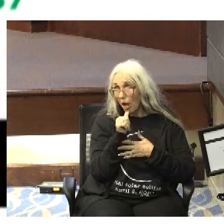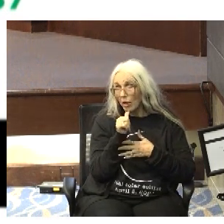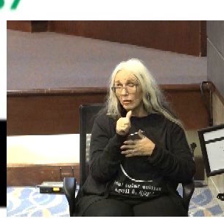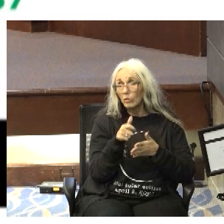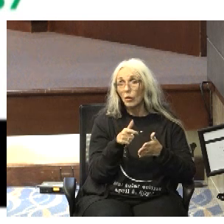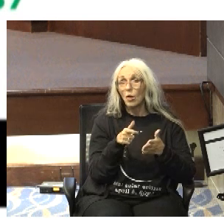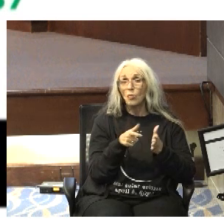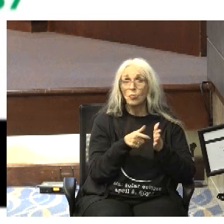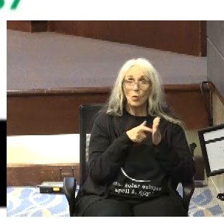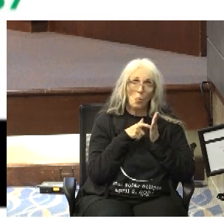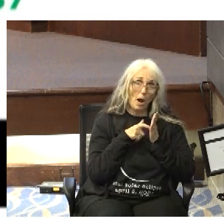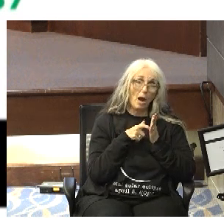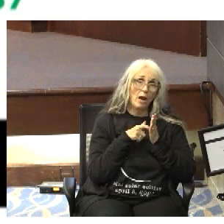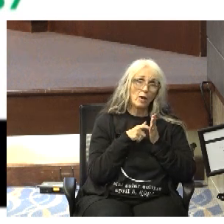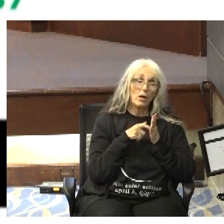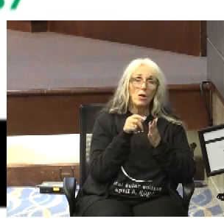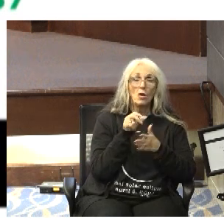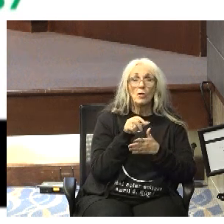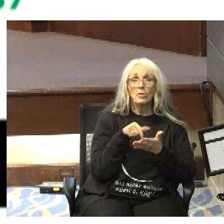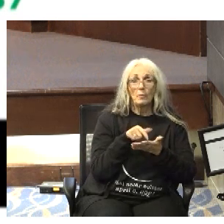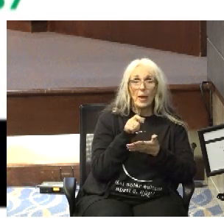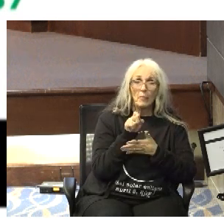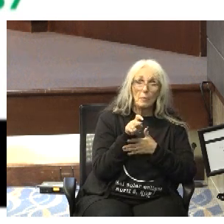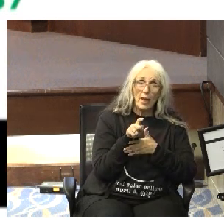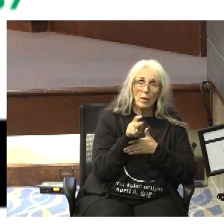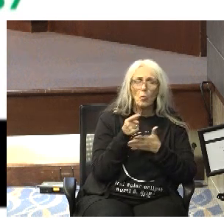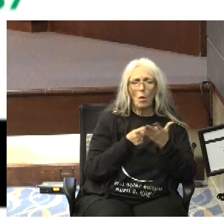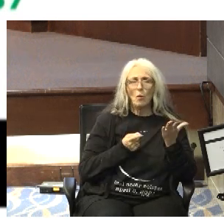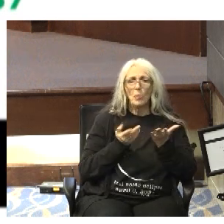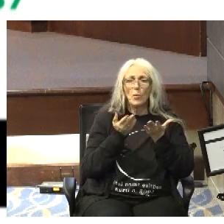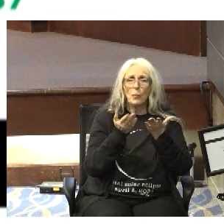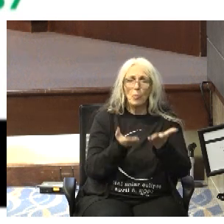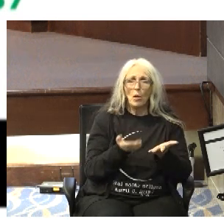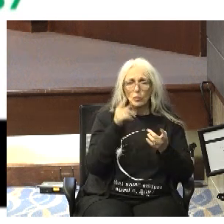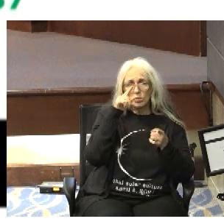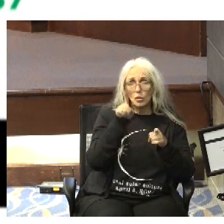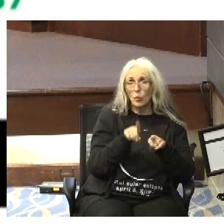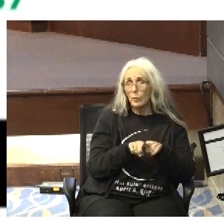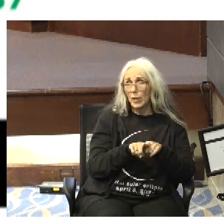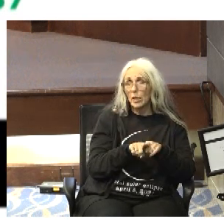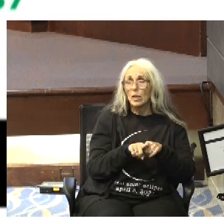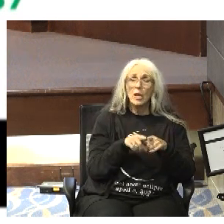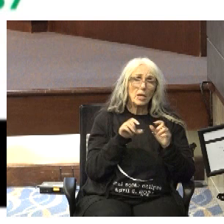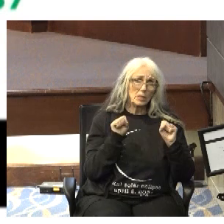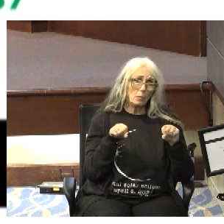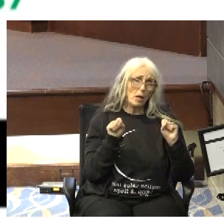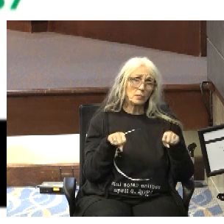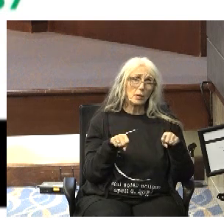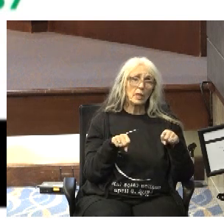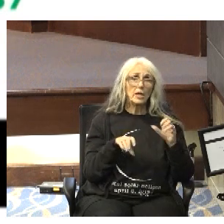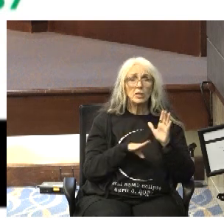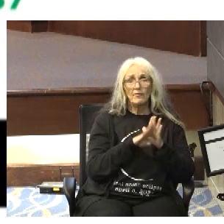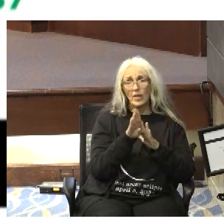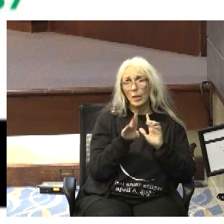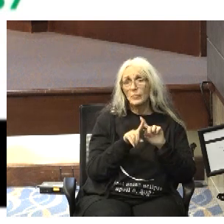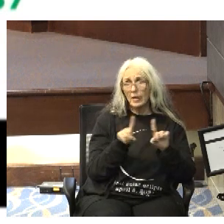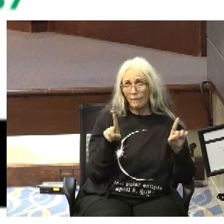reimbursements that are proposed in this agreement. It is conceivable the property could develop in a few different